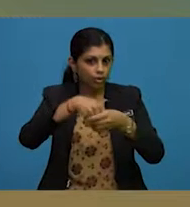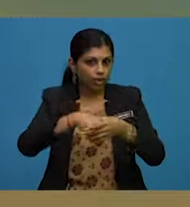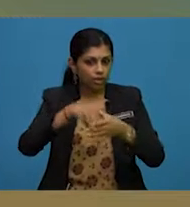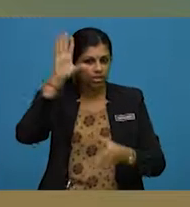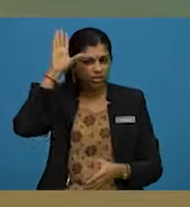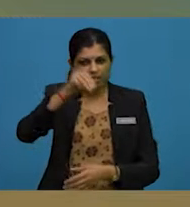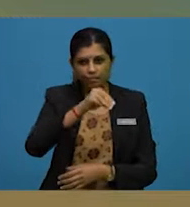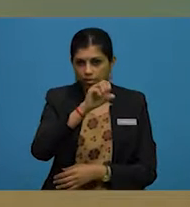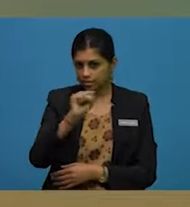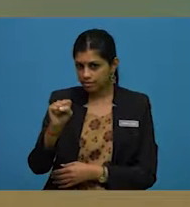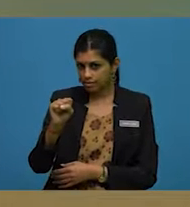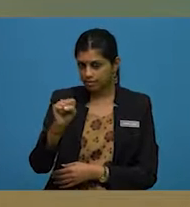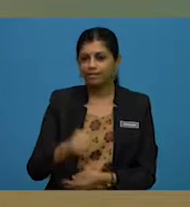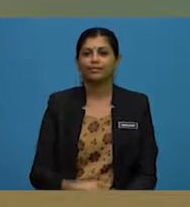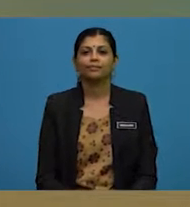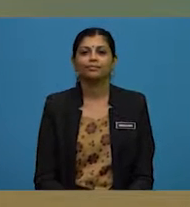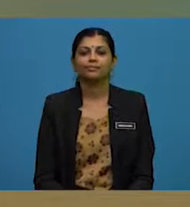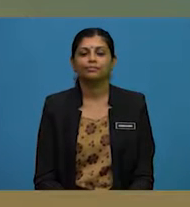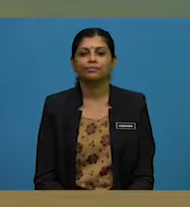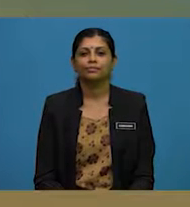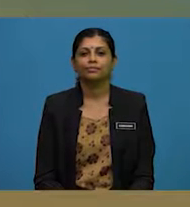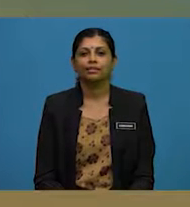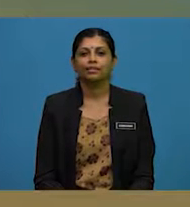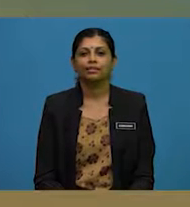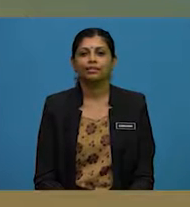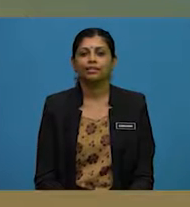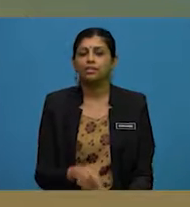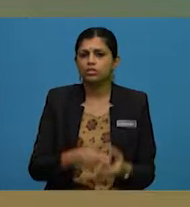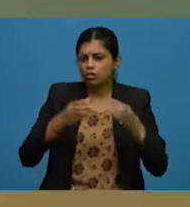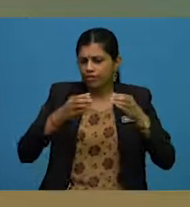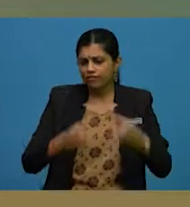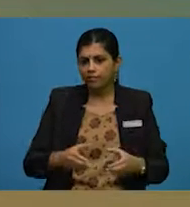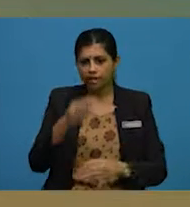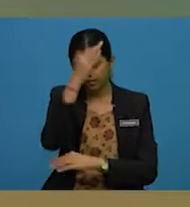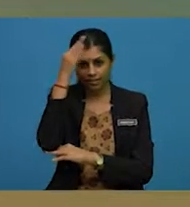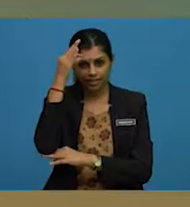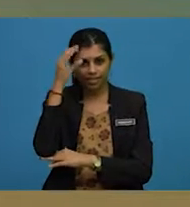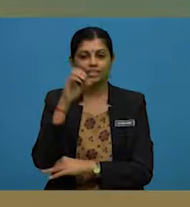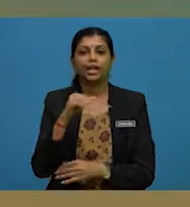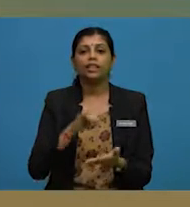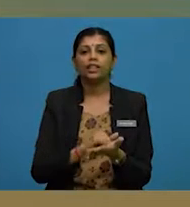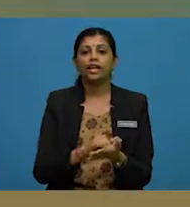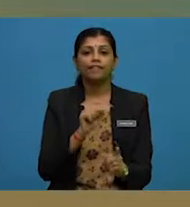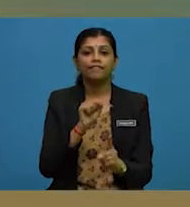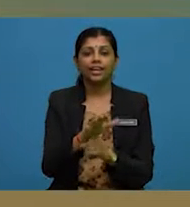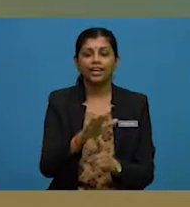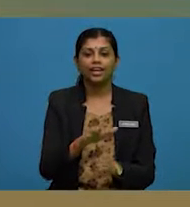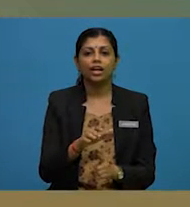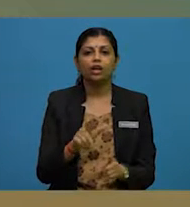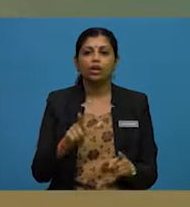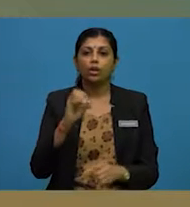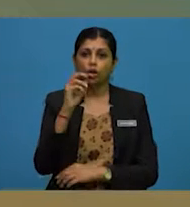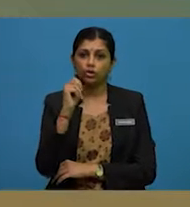including stubbornness and resilience. This confirms factors that